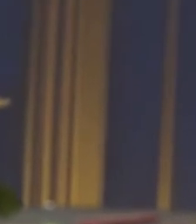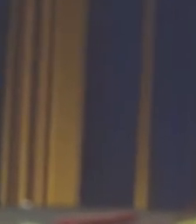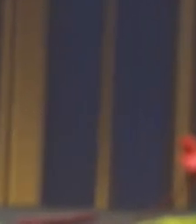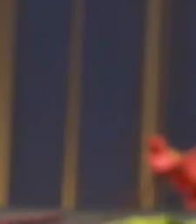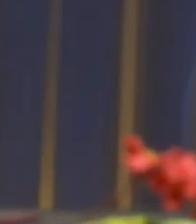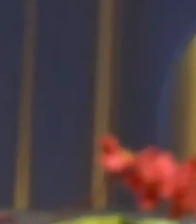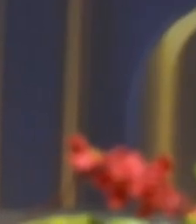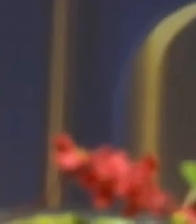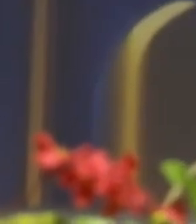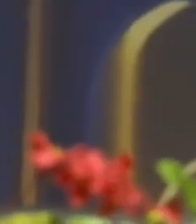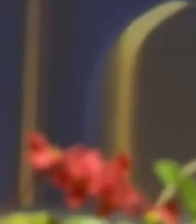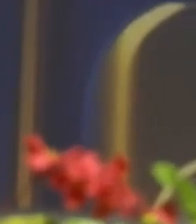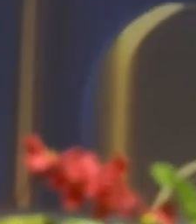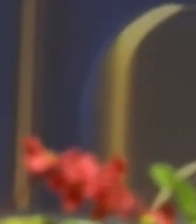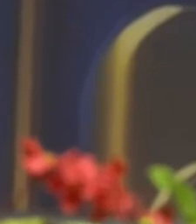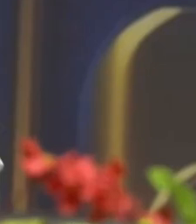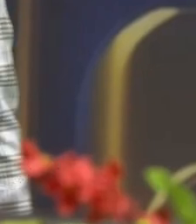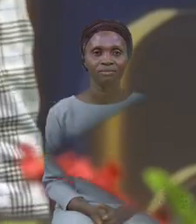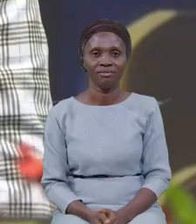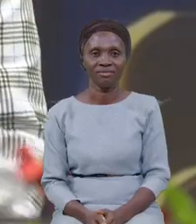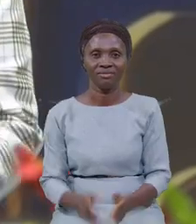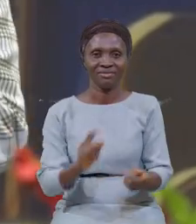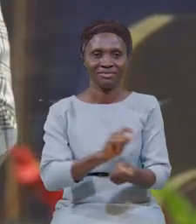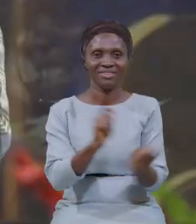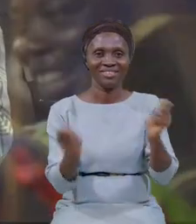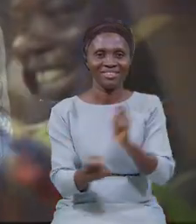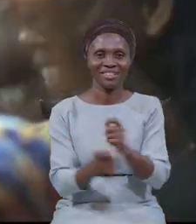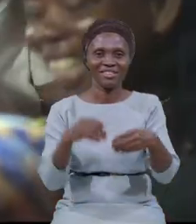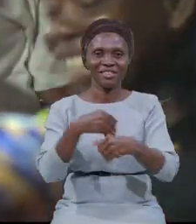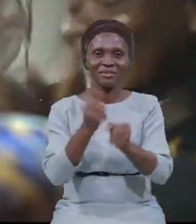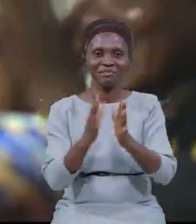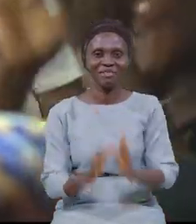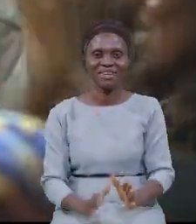Change Makers International.